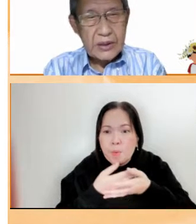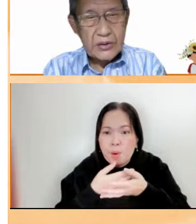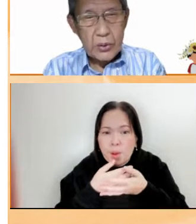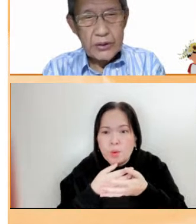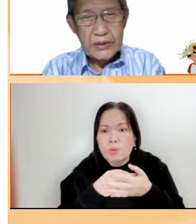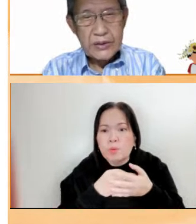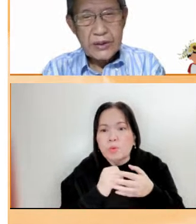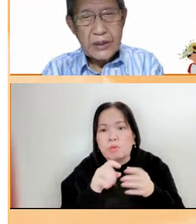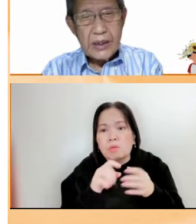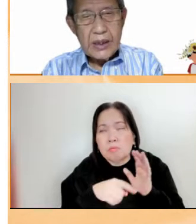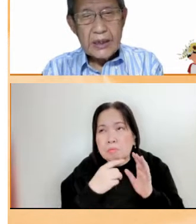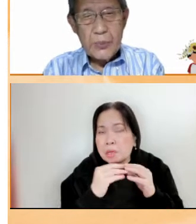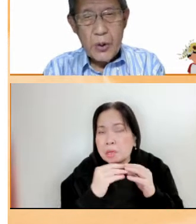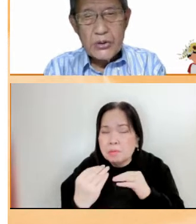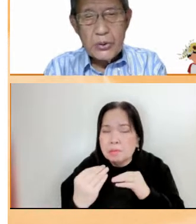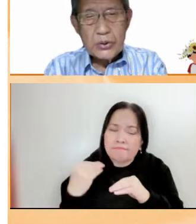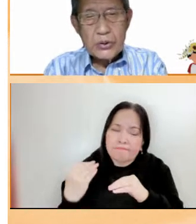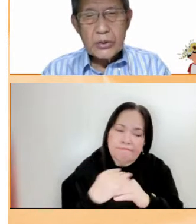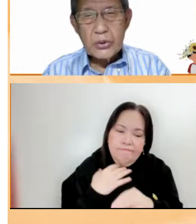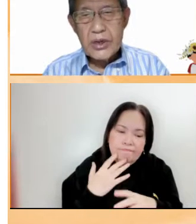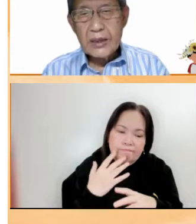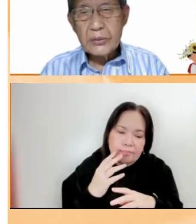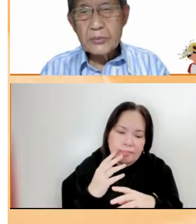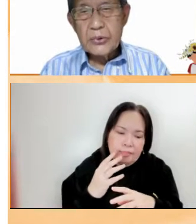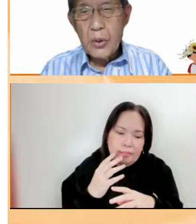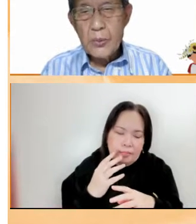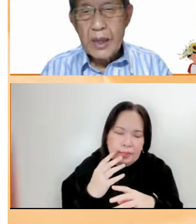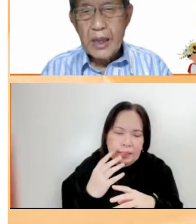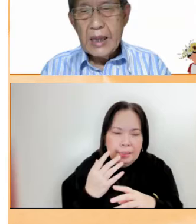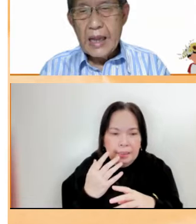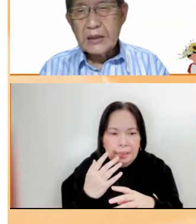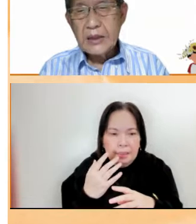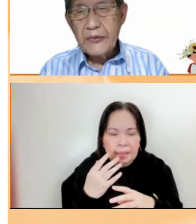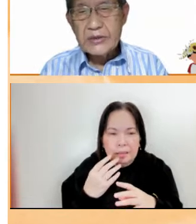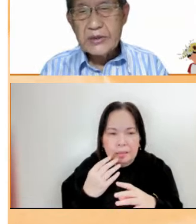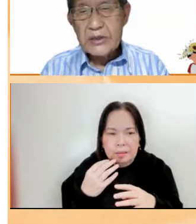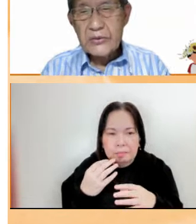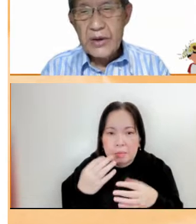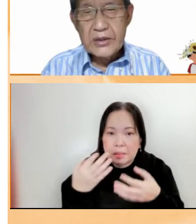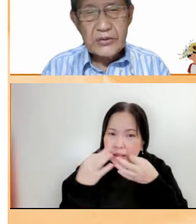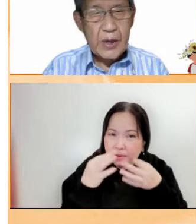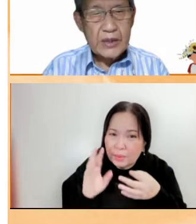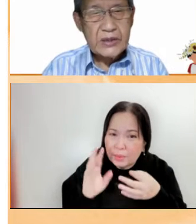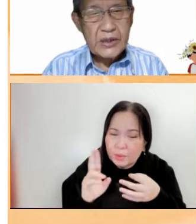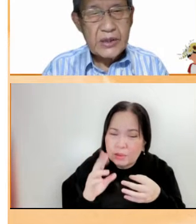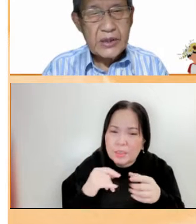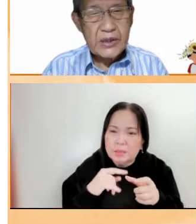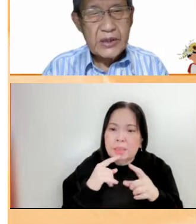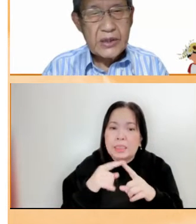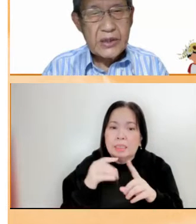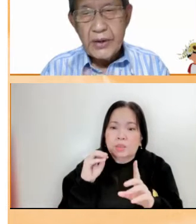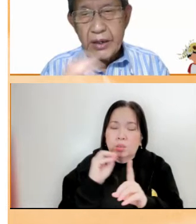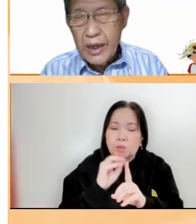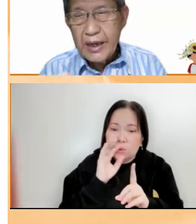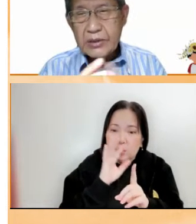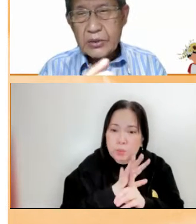substance disorders. Exposure to childhood trauma activates the stress response system.